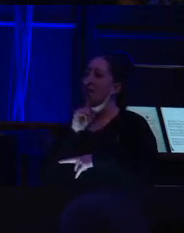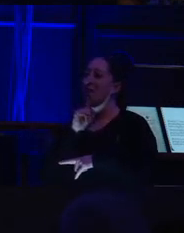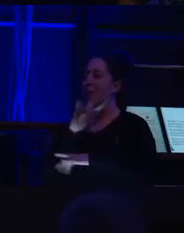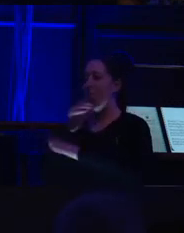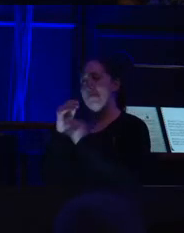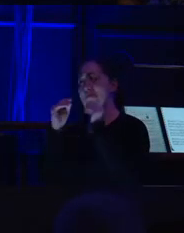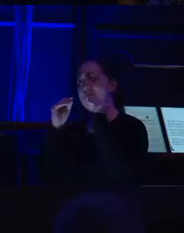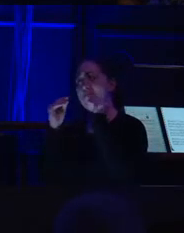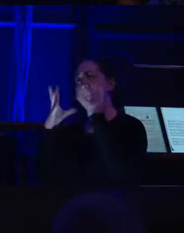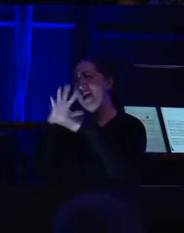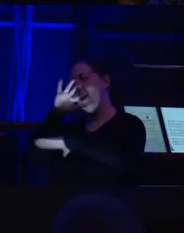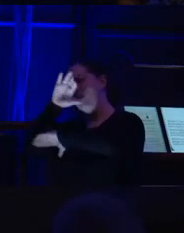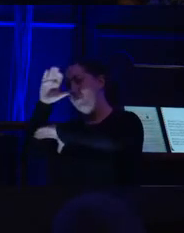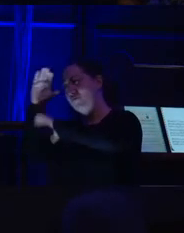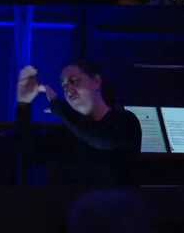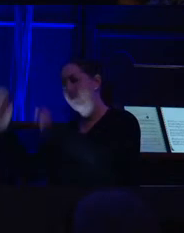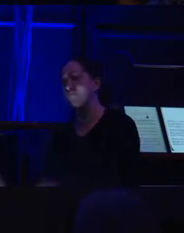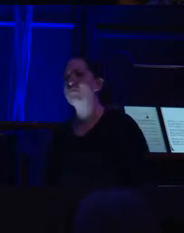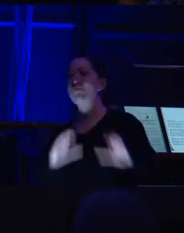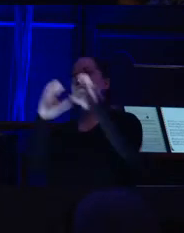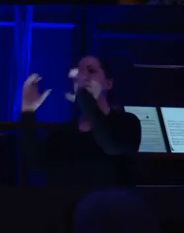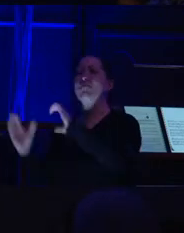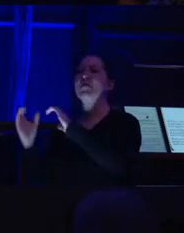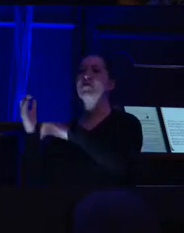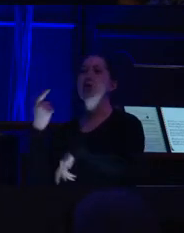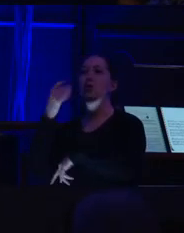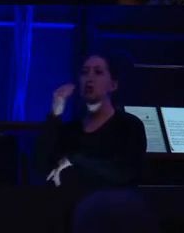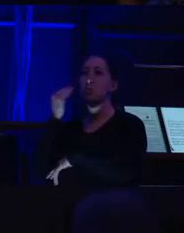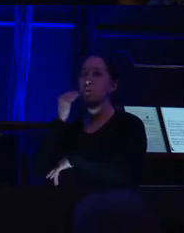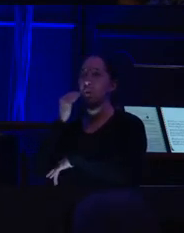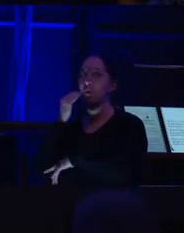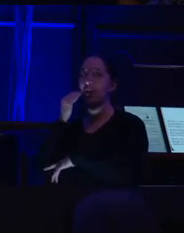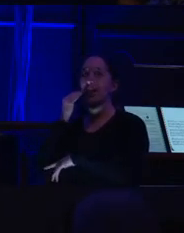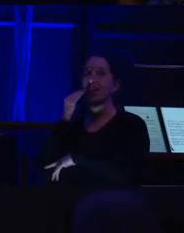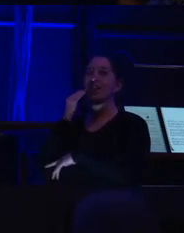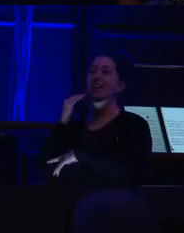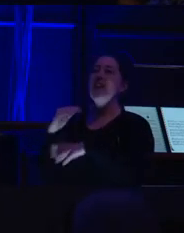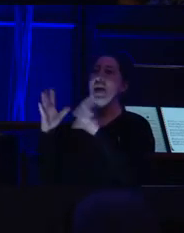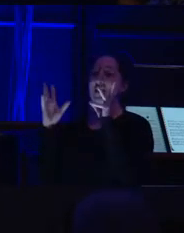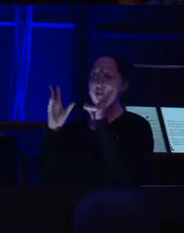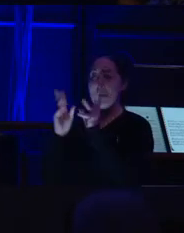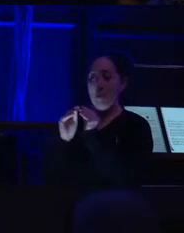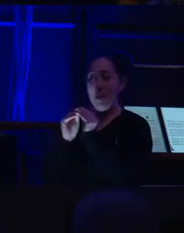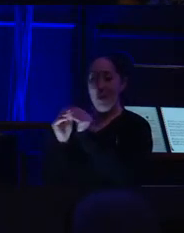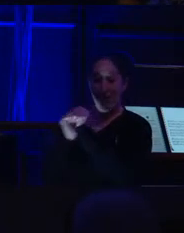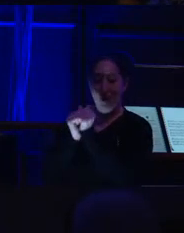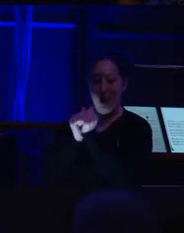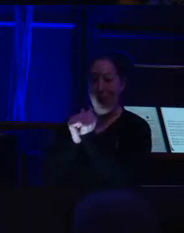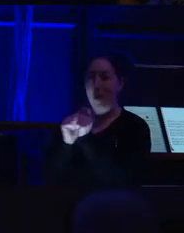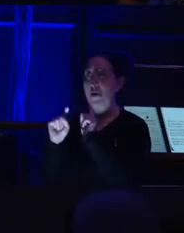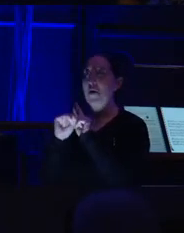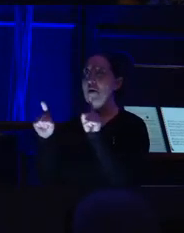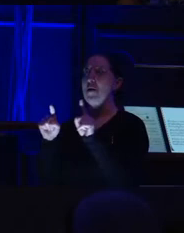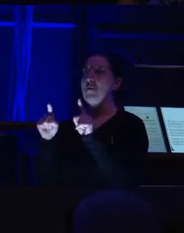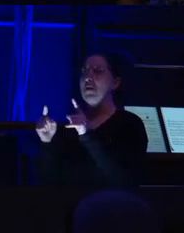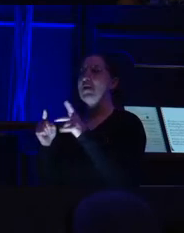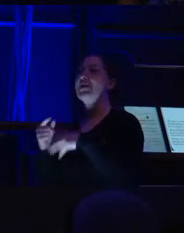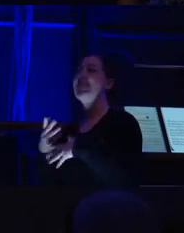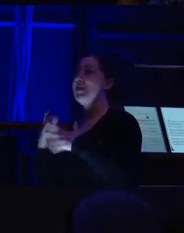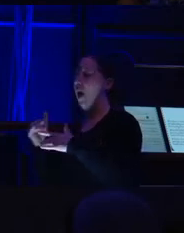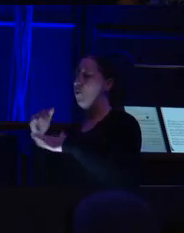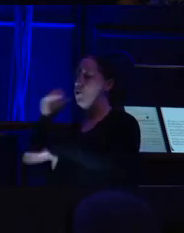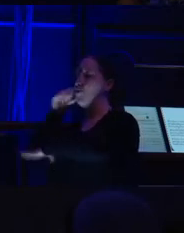all-nighter at what was then known as the Media Union President Duderstadt, but is now, of course, the Duderstadt Center.